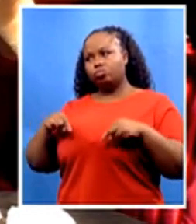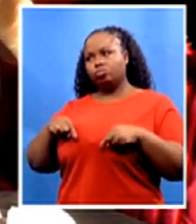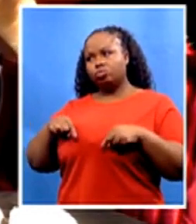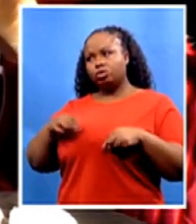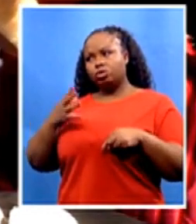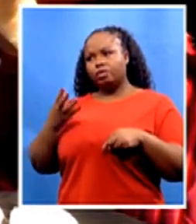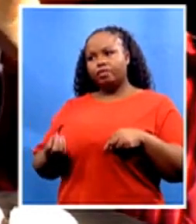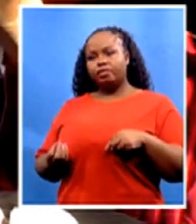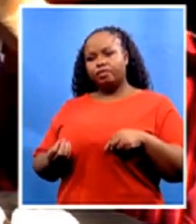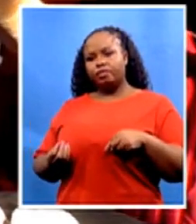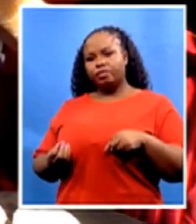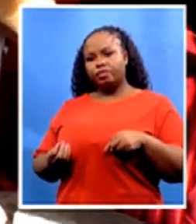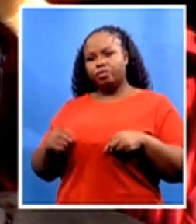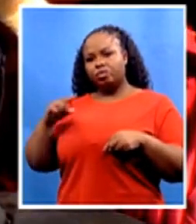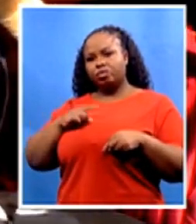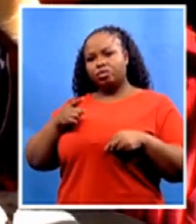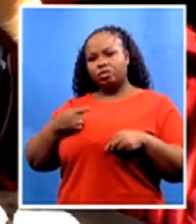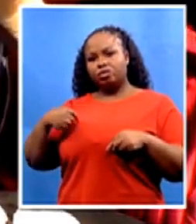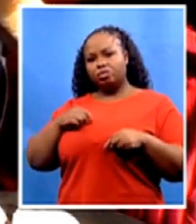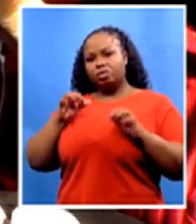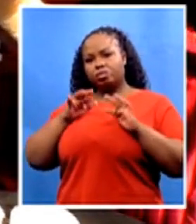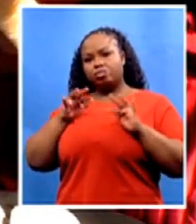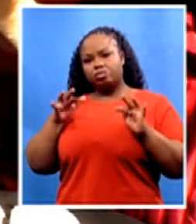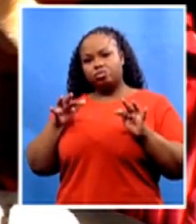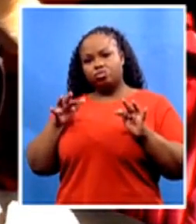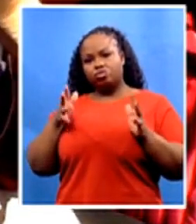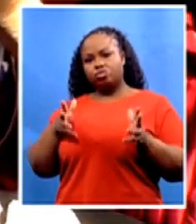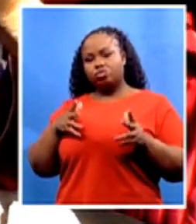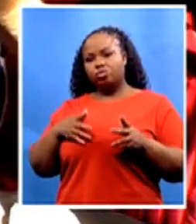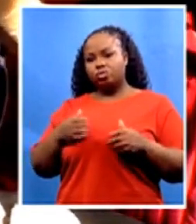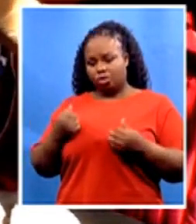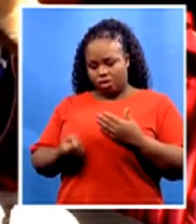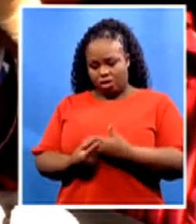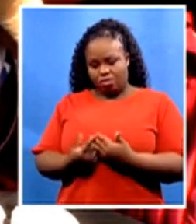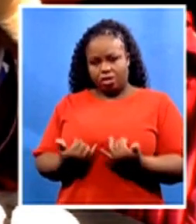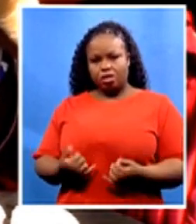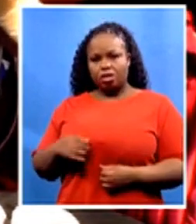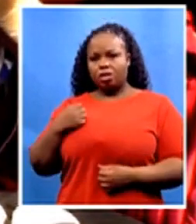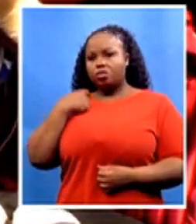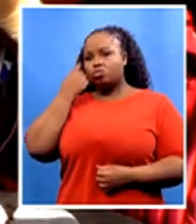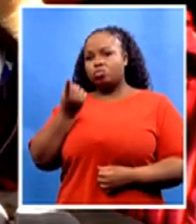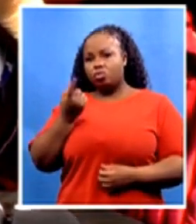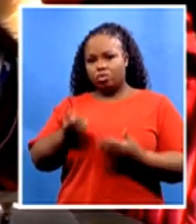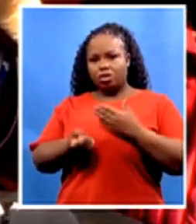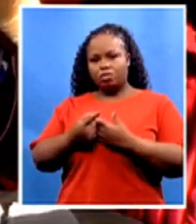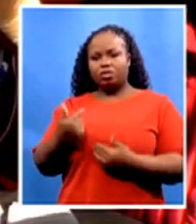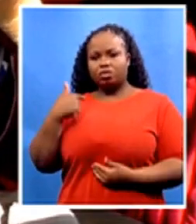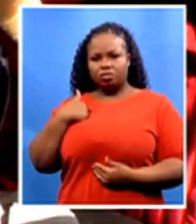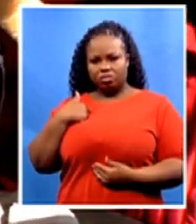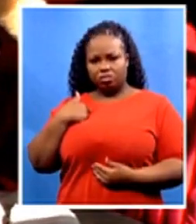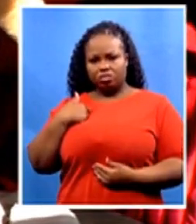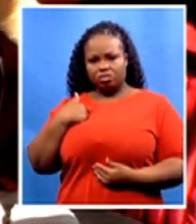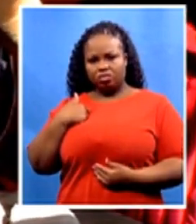singabantu lento eyenzakele kusasa izokwenzeka kimi. Akumelanga ukuthi ngithathe ukuthi ikude nami. Uma